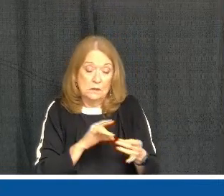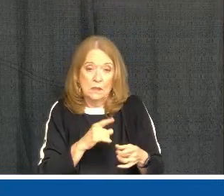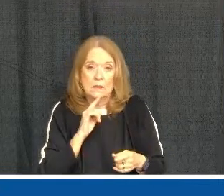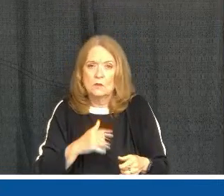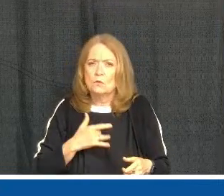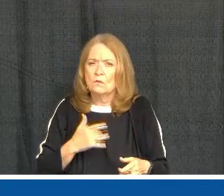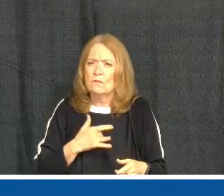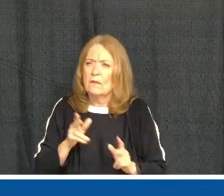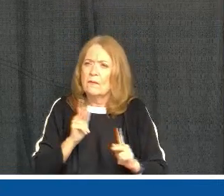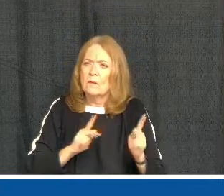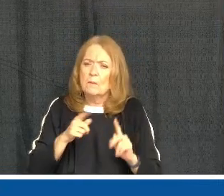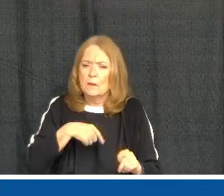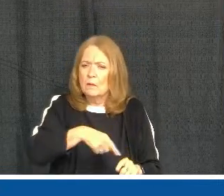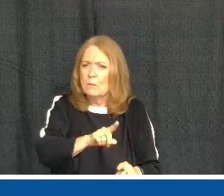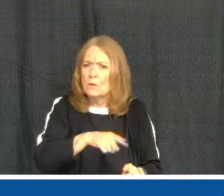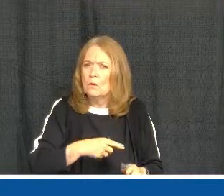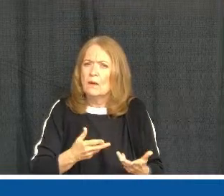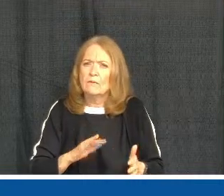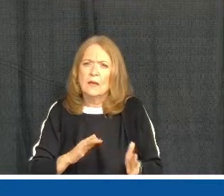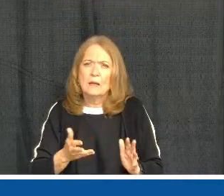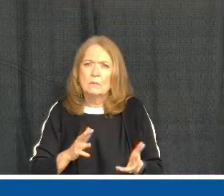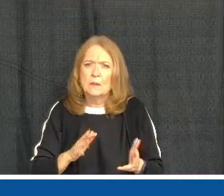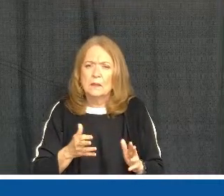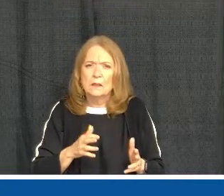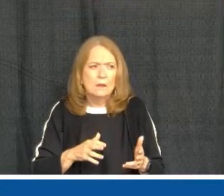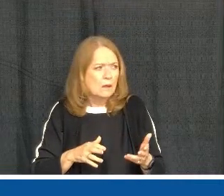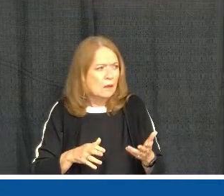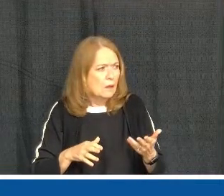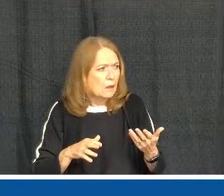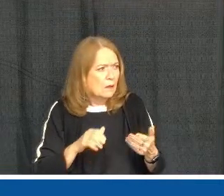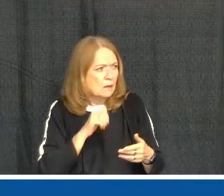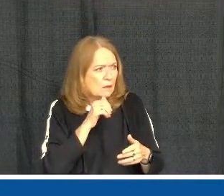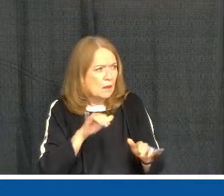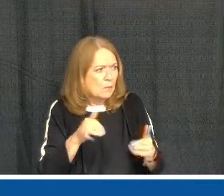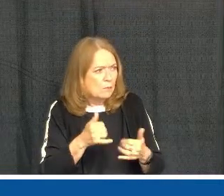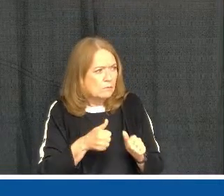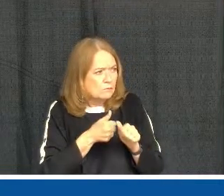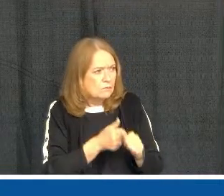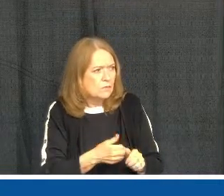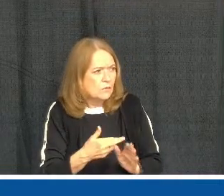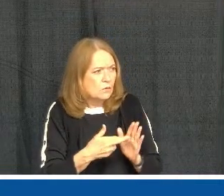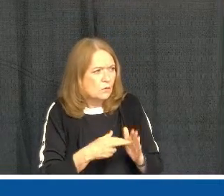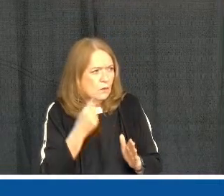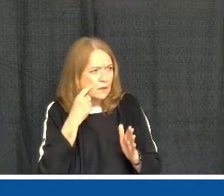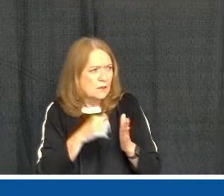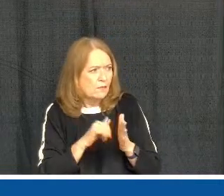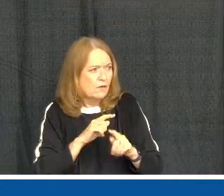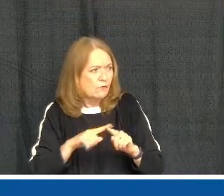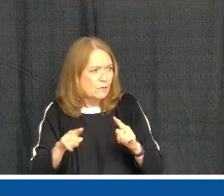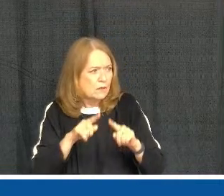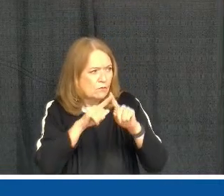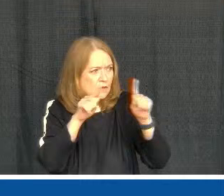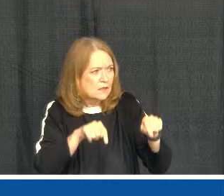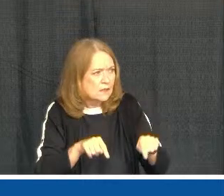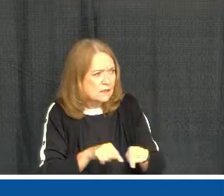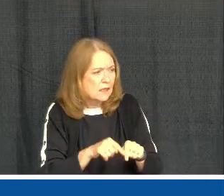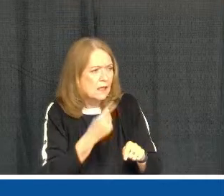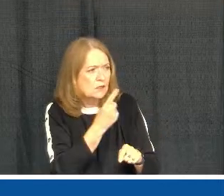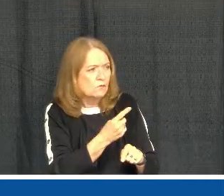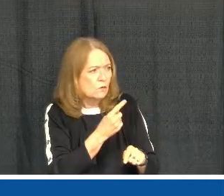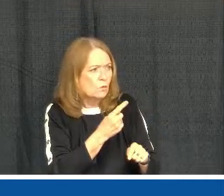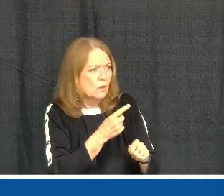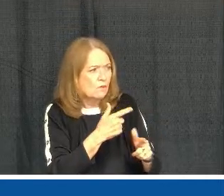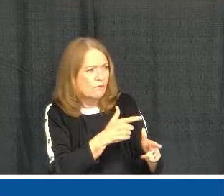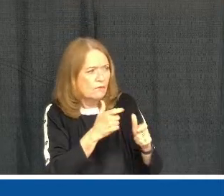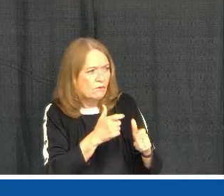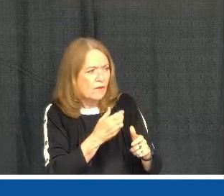though people along there have kind of been playing by the rules. Not completely. We know that. We can tell that from the difference in the sign size for one of the fast